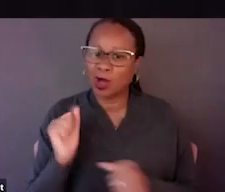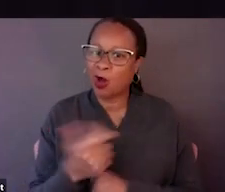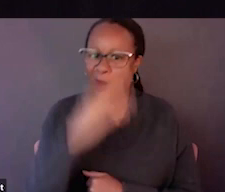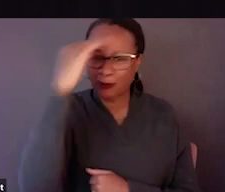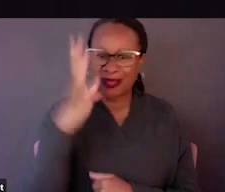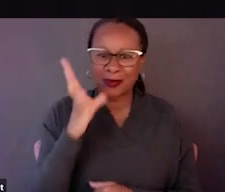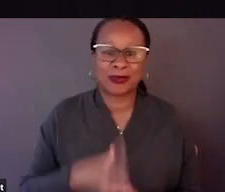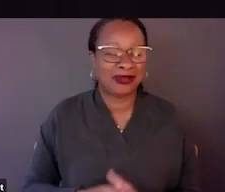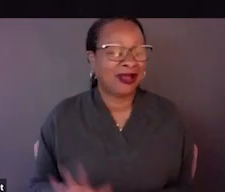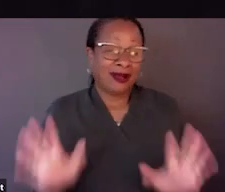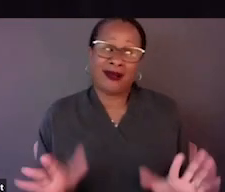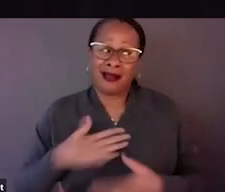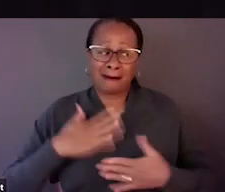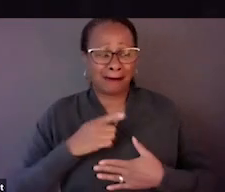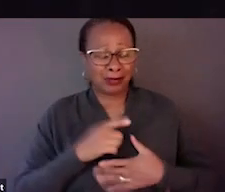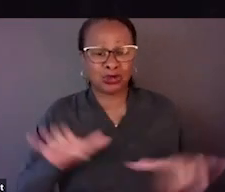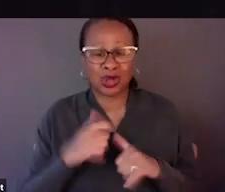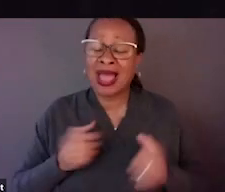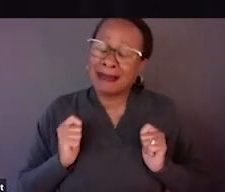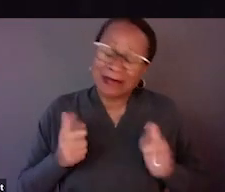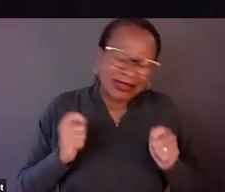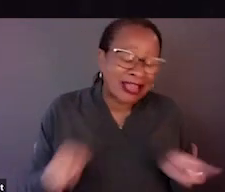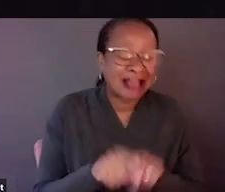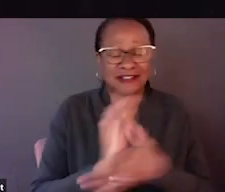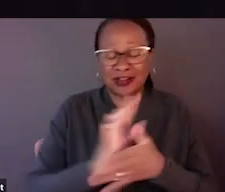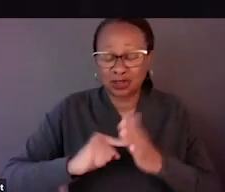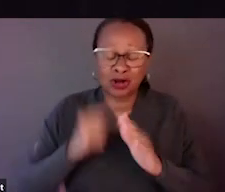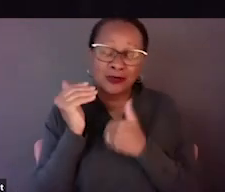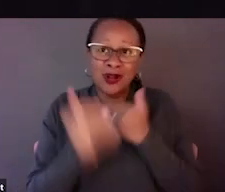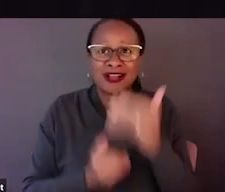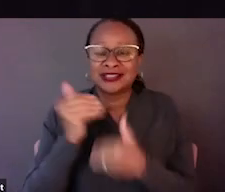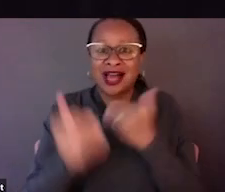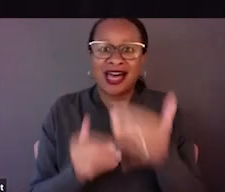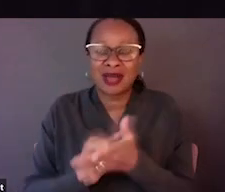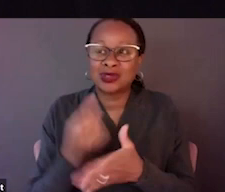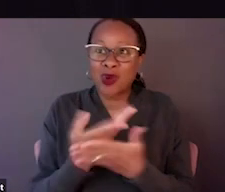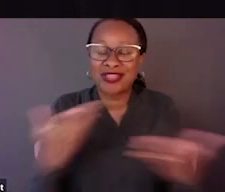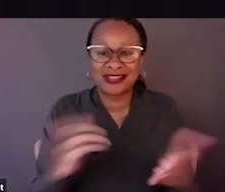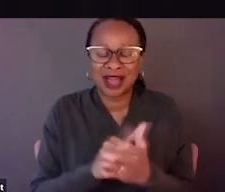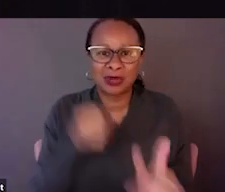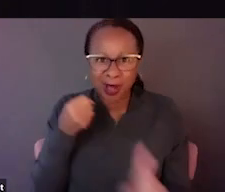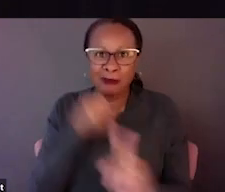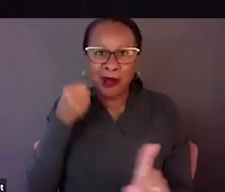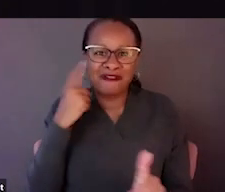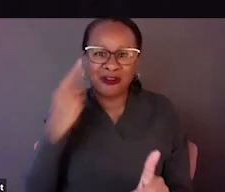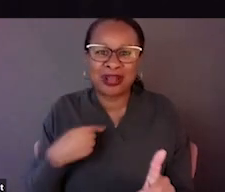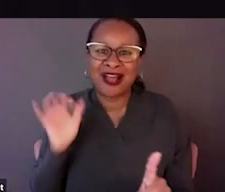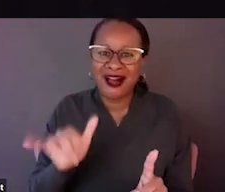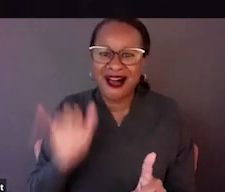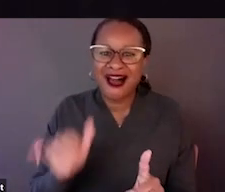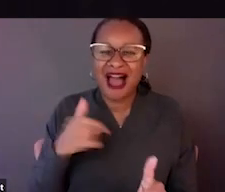I'm glad you did, because I immediately, as the film began to progress, that was the one thing that stuck out to me. And I was like,